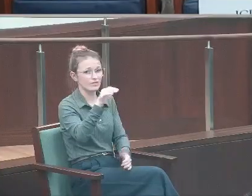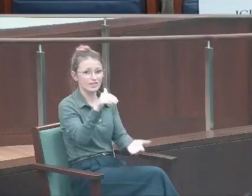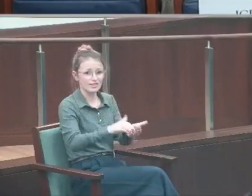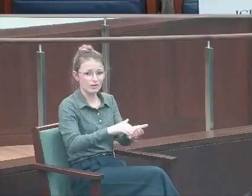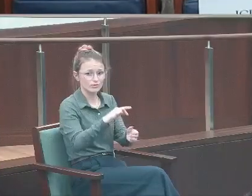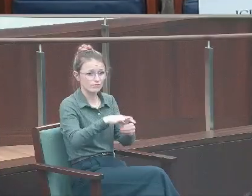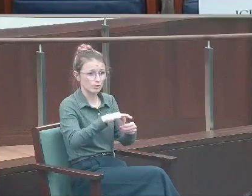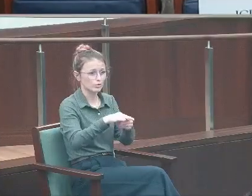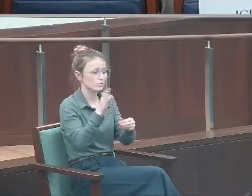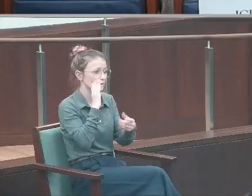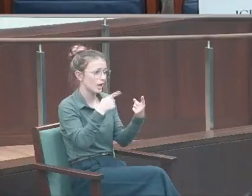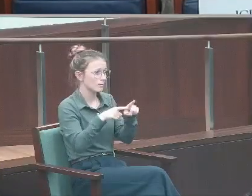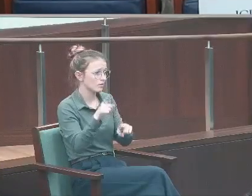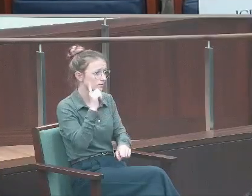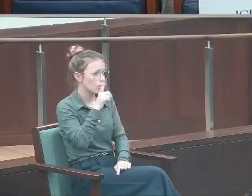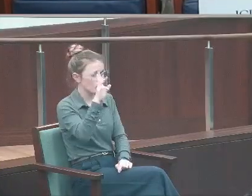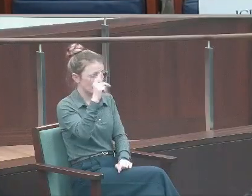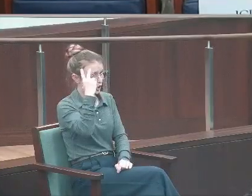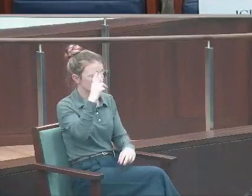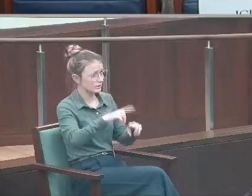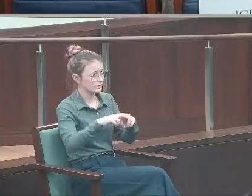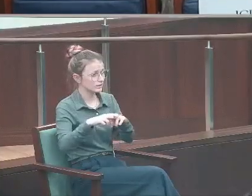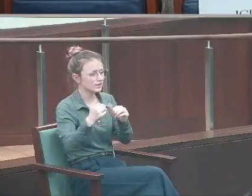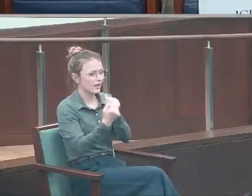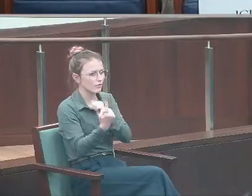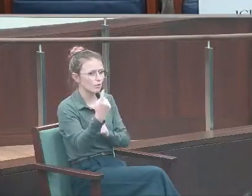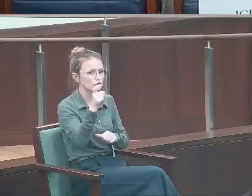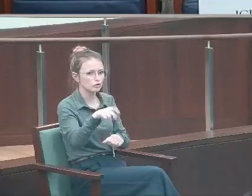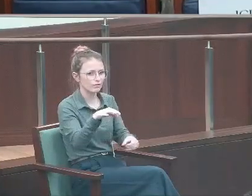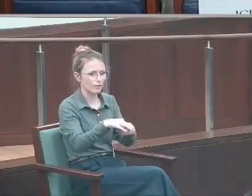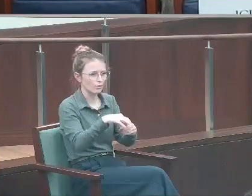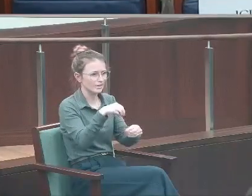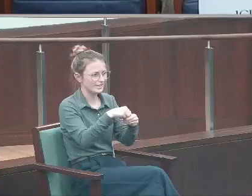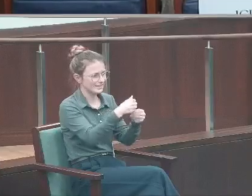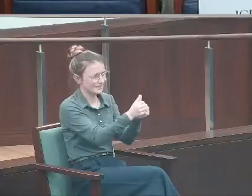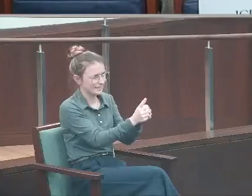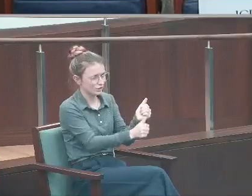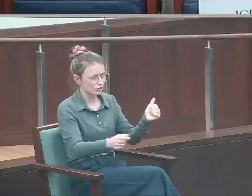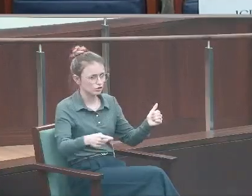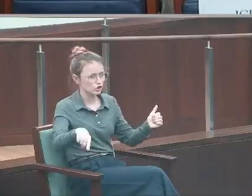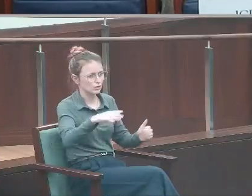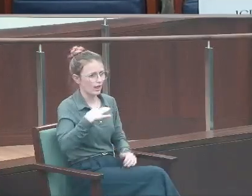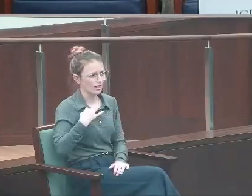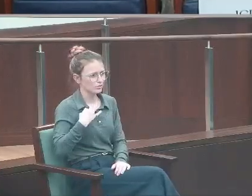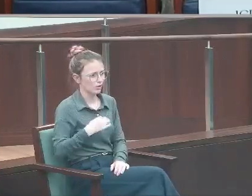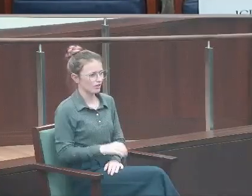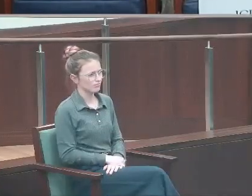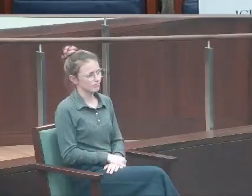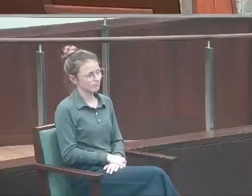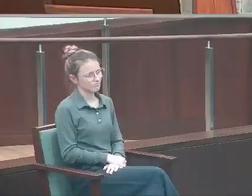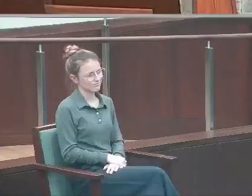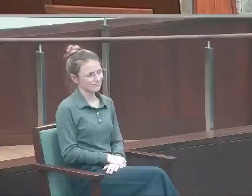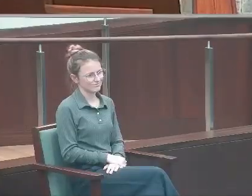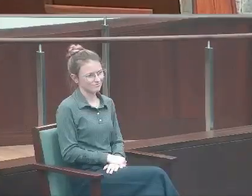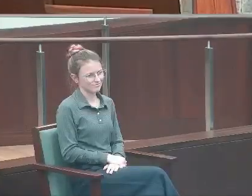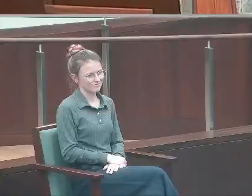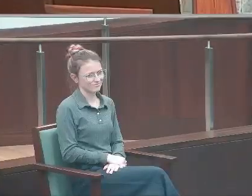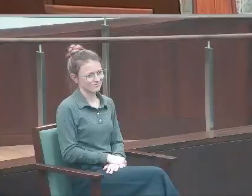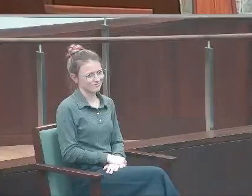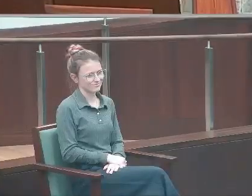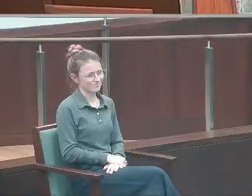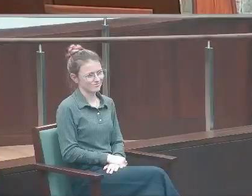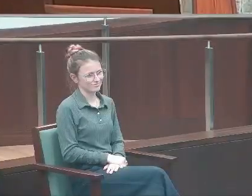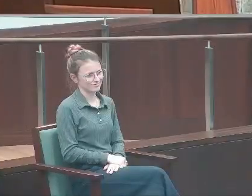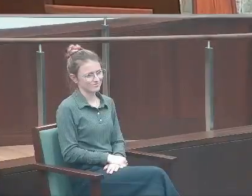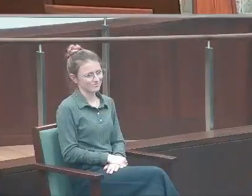and everyone should vote in every one of them that you're eligible for. Yeah,